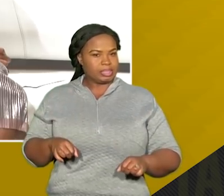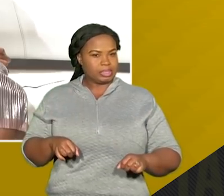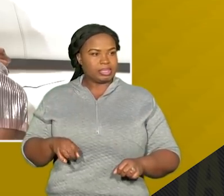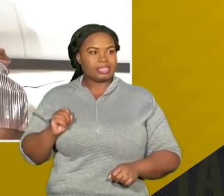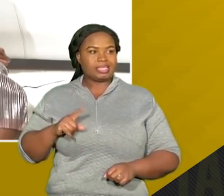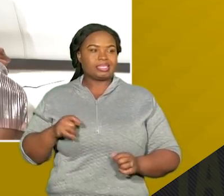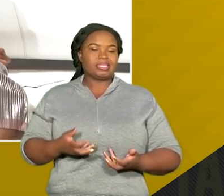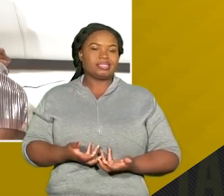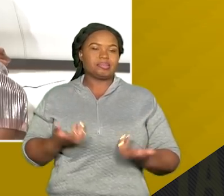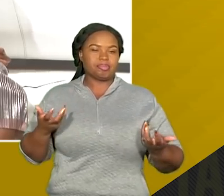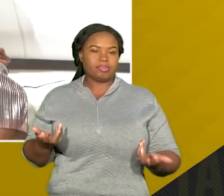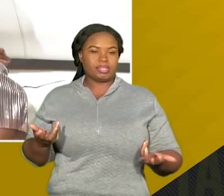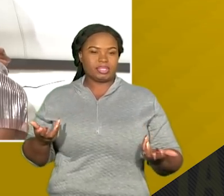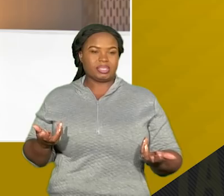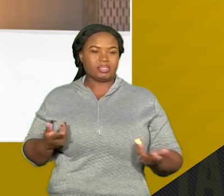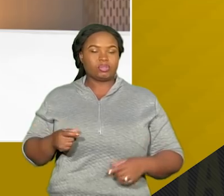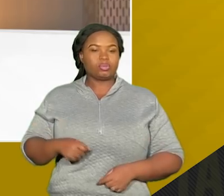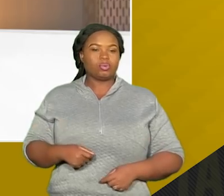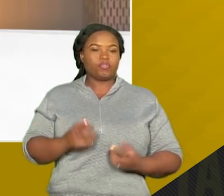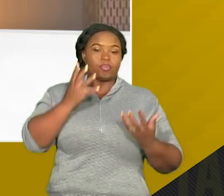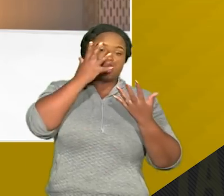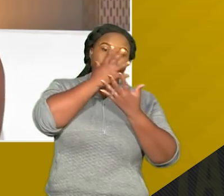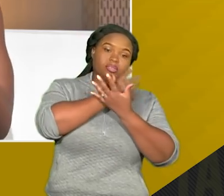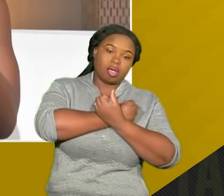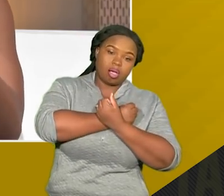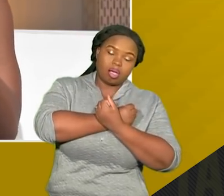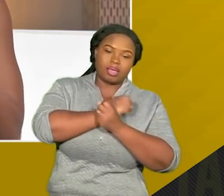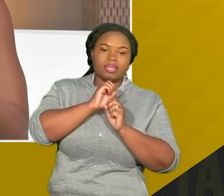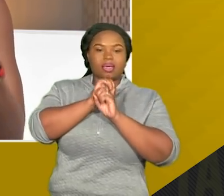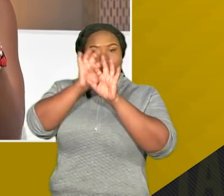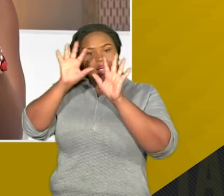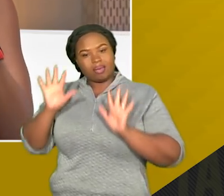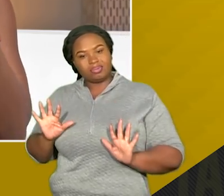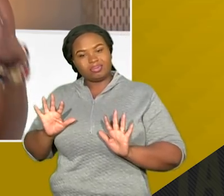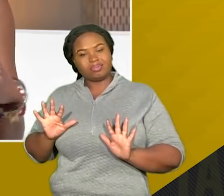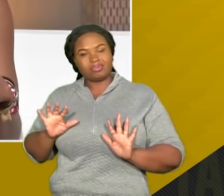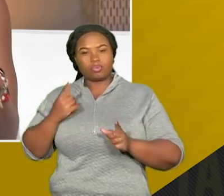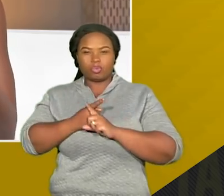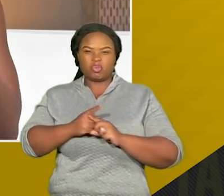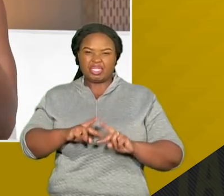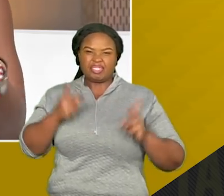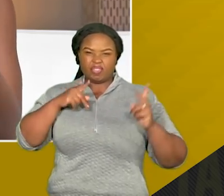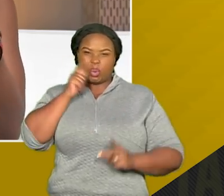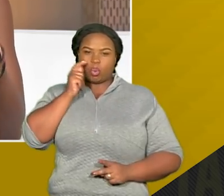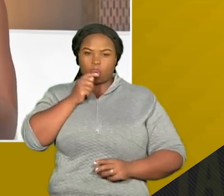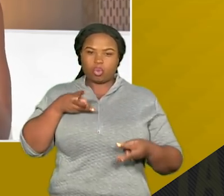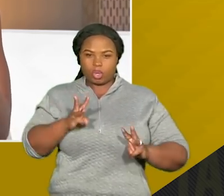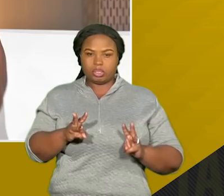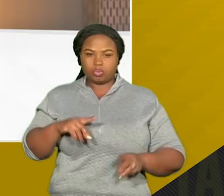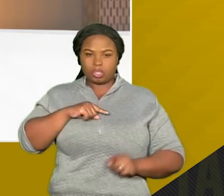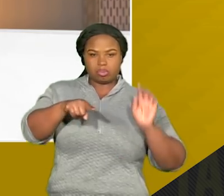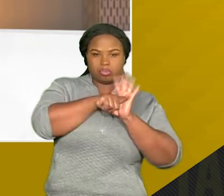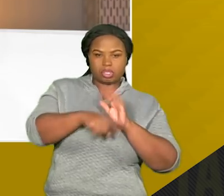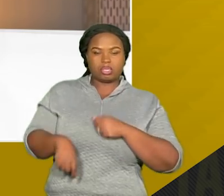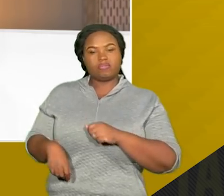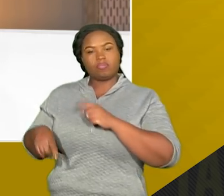the difference of buloyi that's dark and buloyi that's also motivated by idlozi, because it's assisting you to overcome